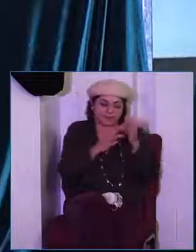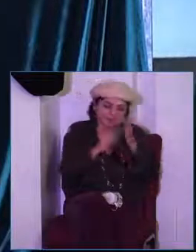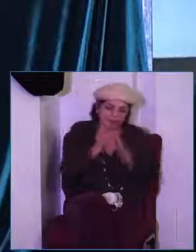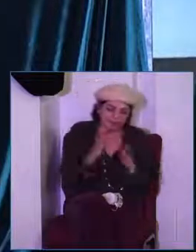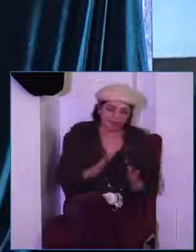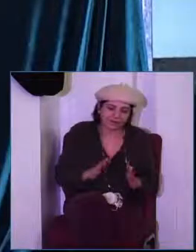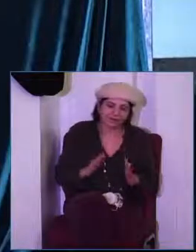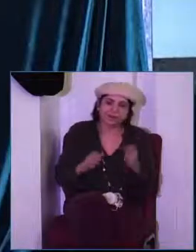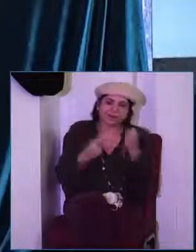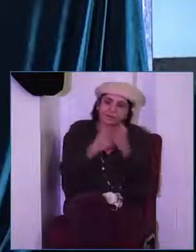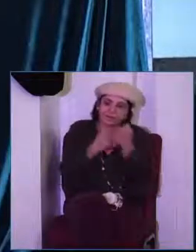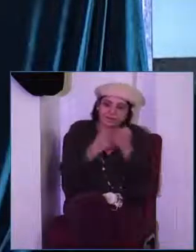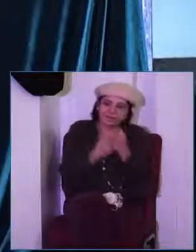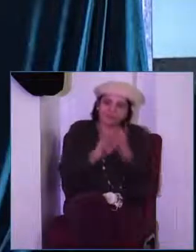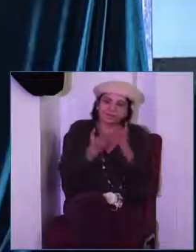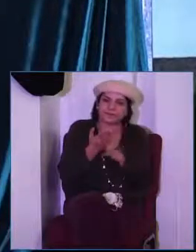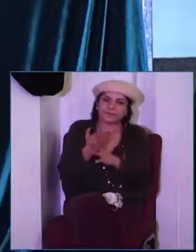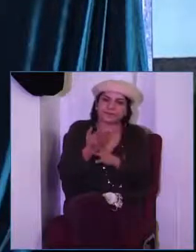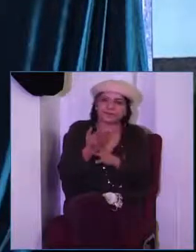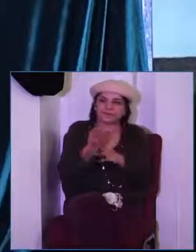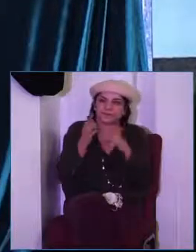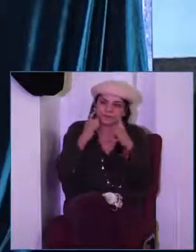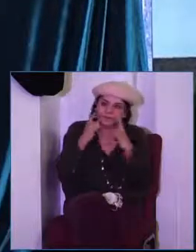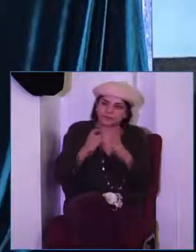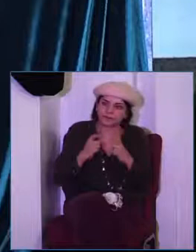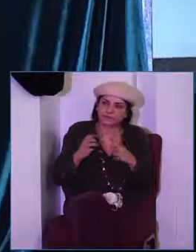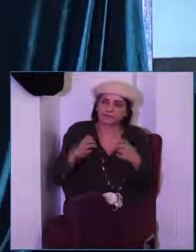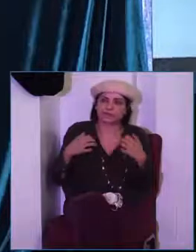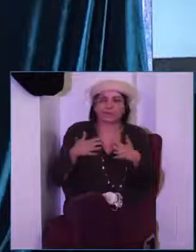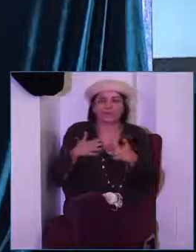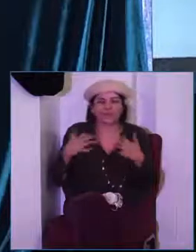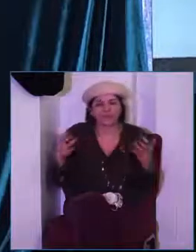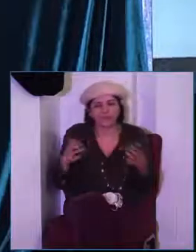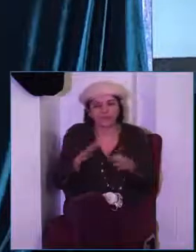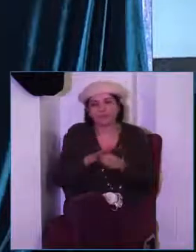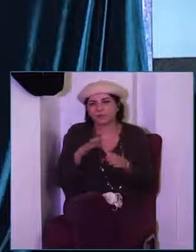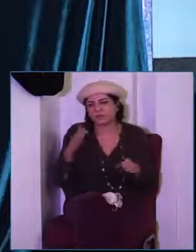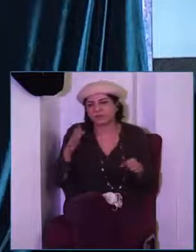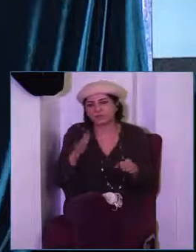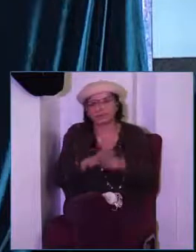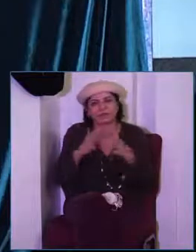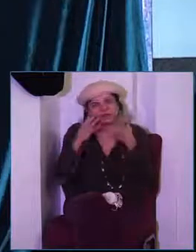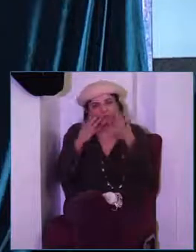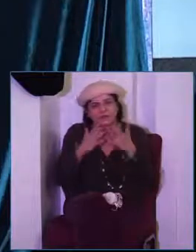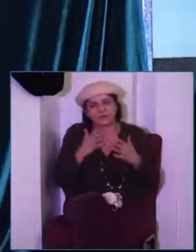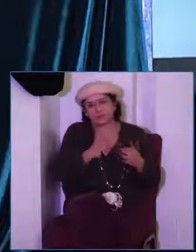my sorrow, the burdens that I've carried.